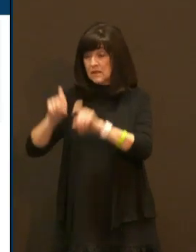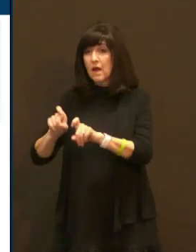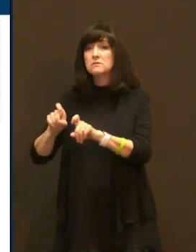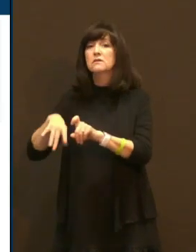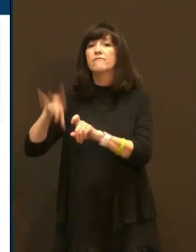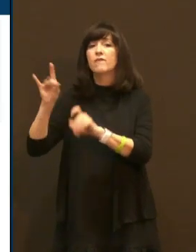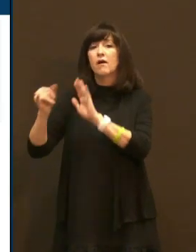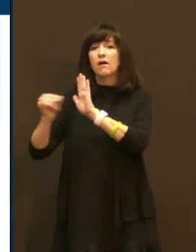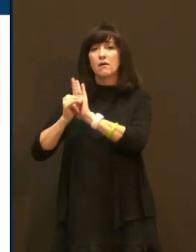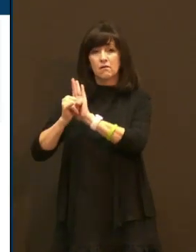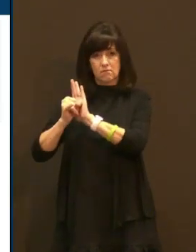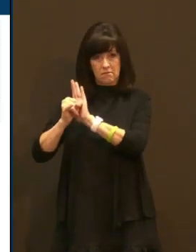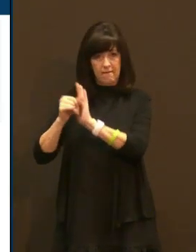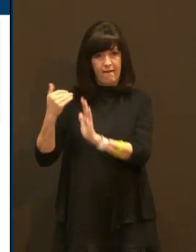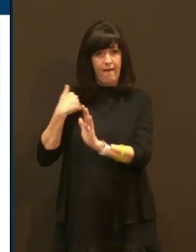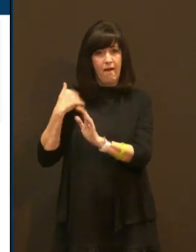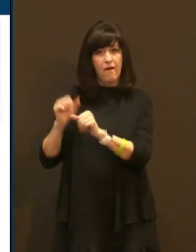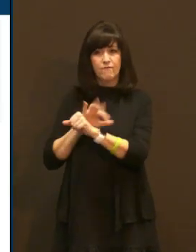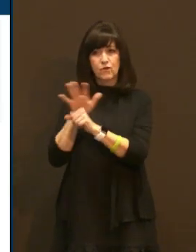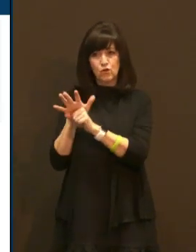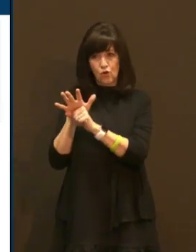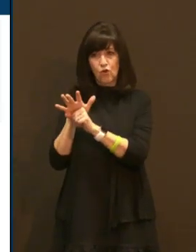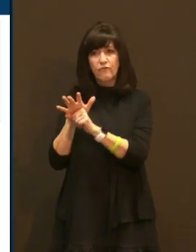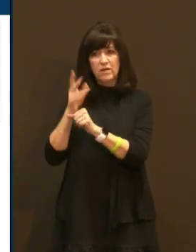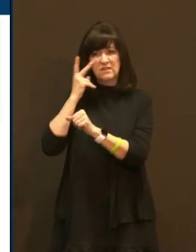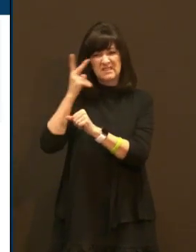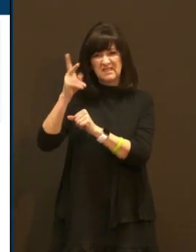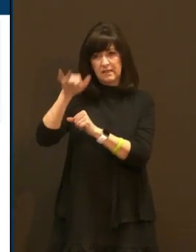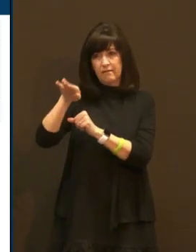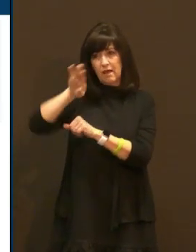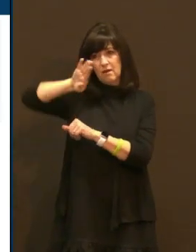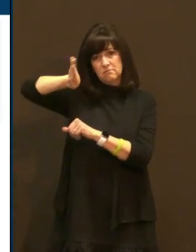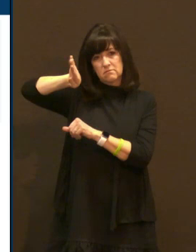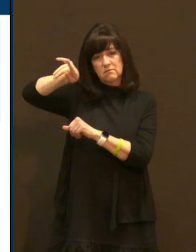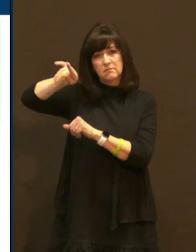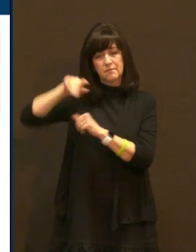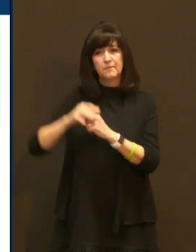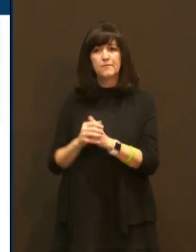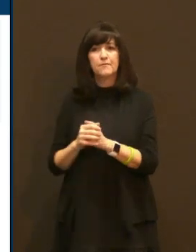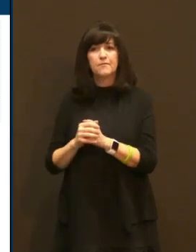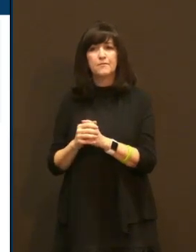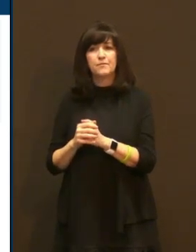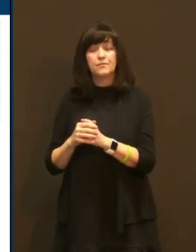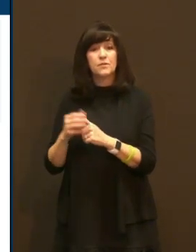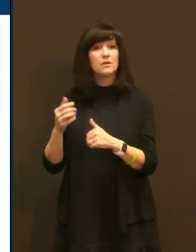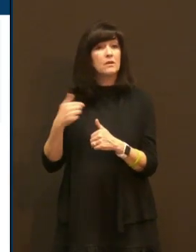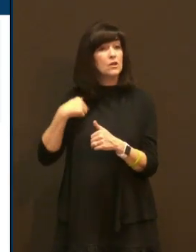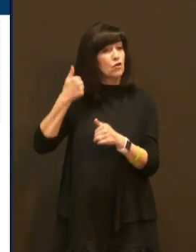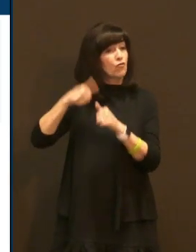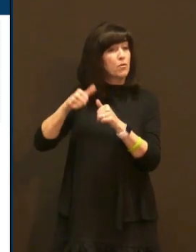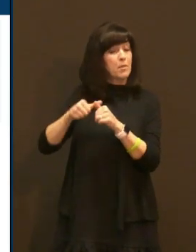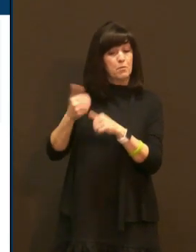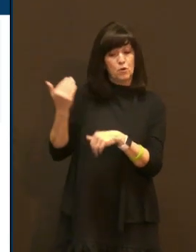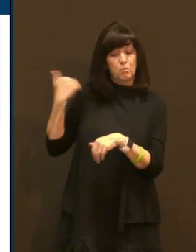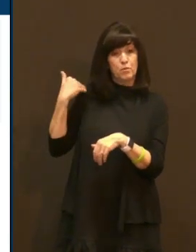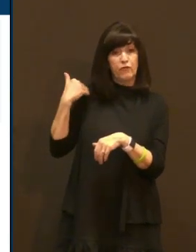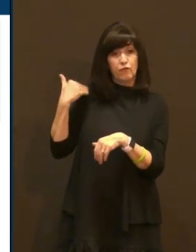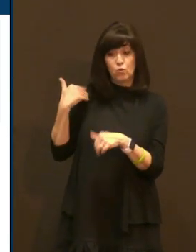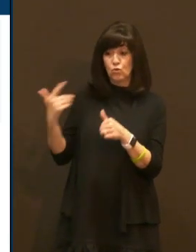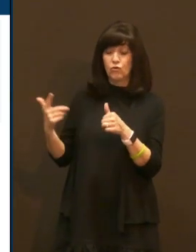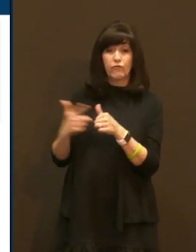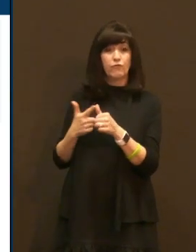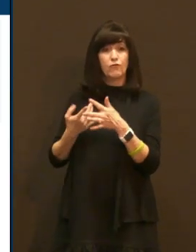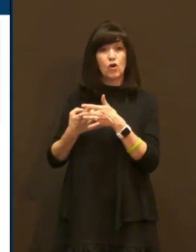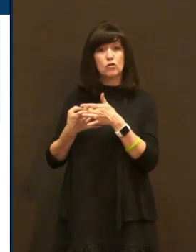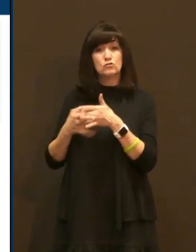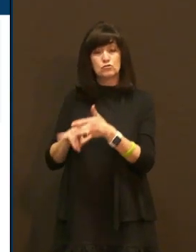does go up and down, but at one time when we first started testing in Sussex County at the